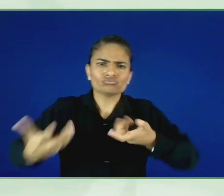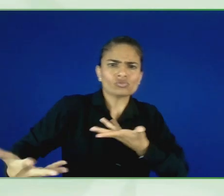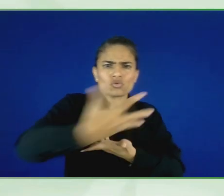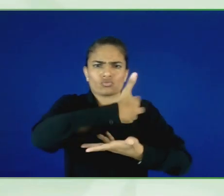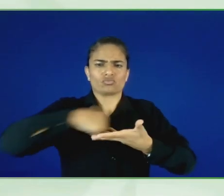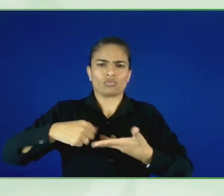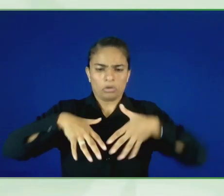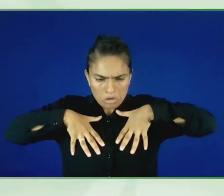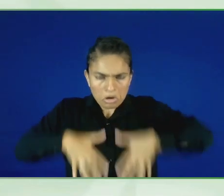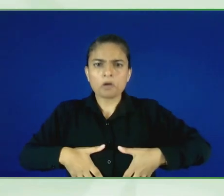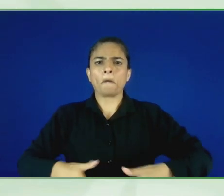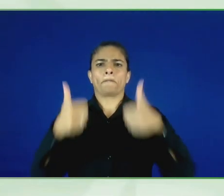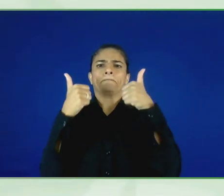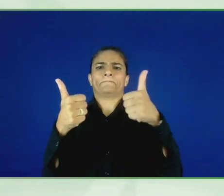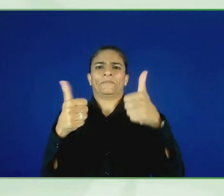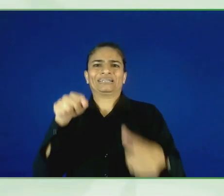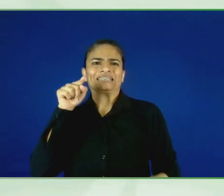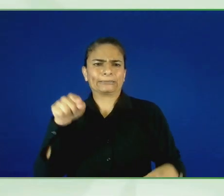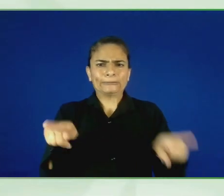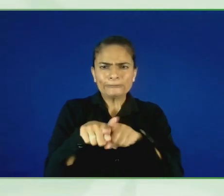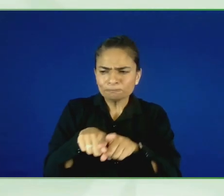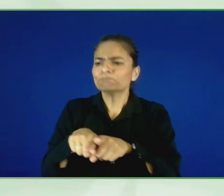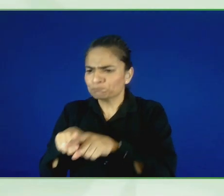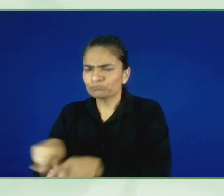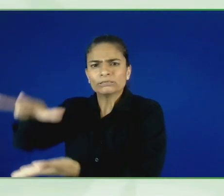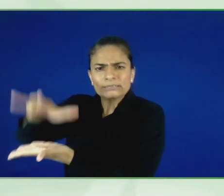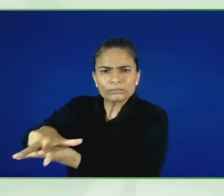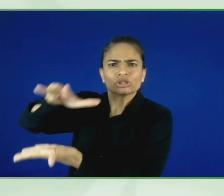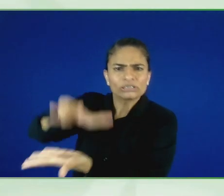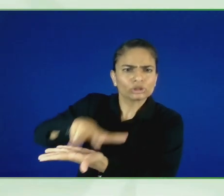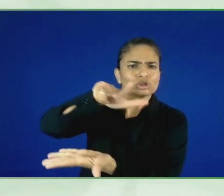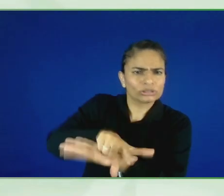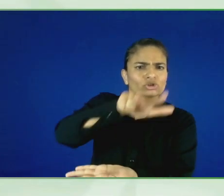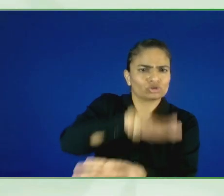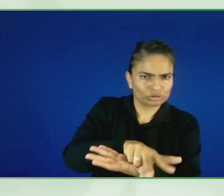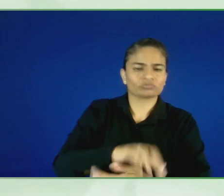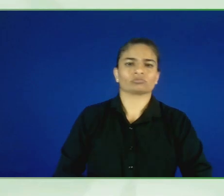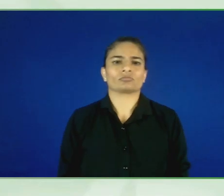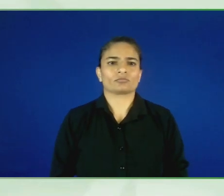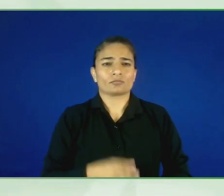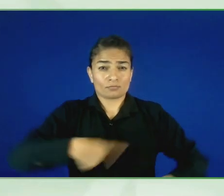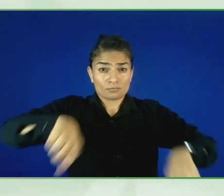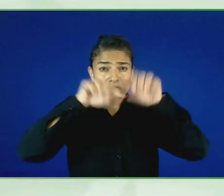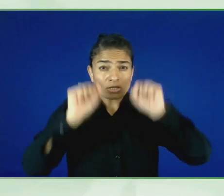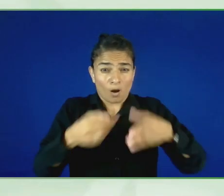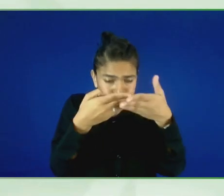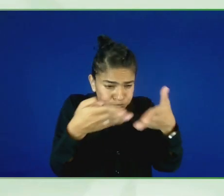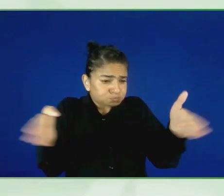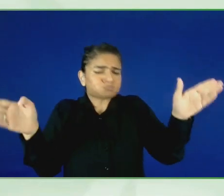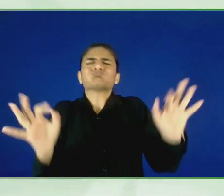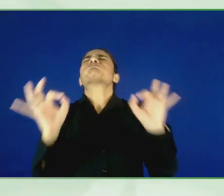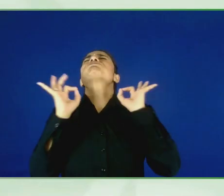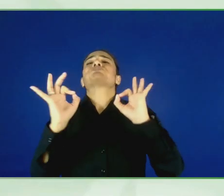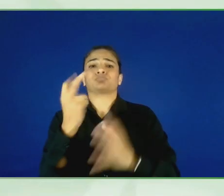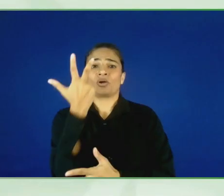away with all the best practices, everything that needs to be done. Neil just gave you like a 5-minute list